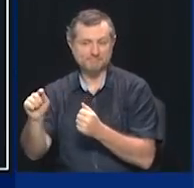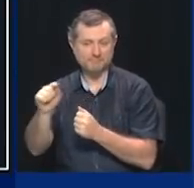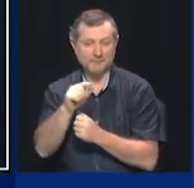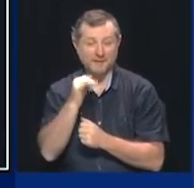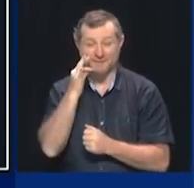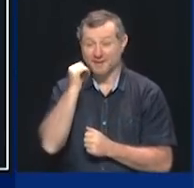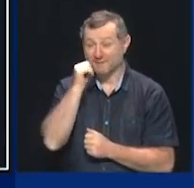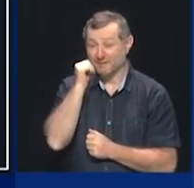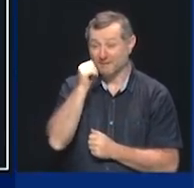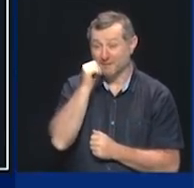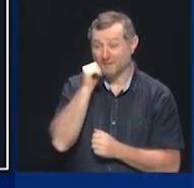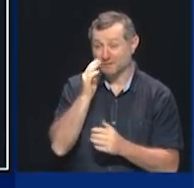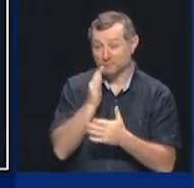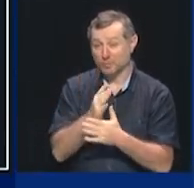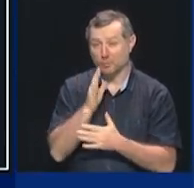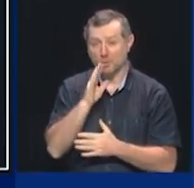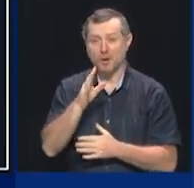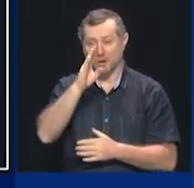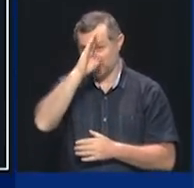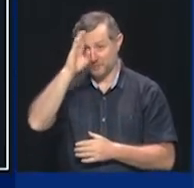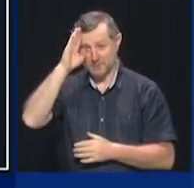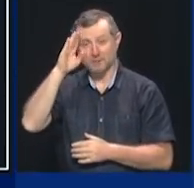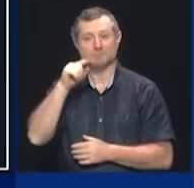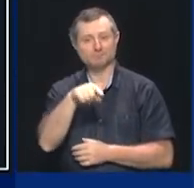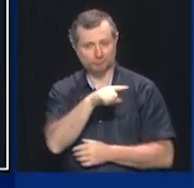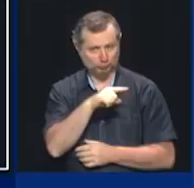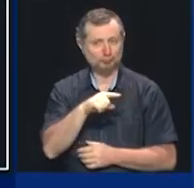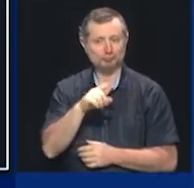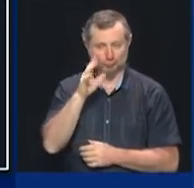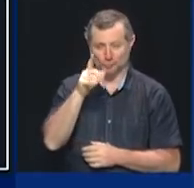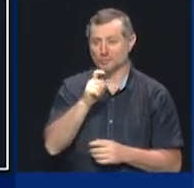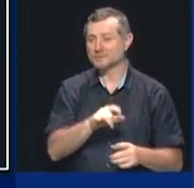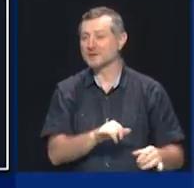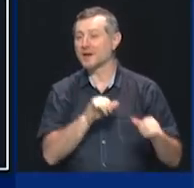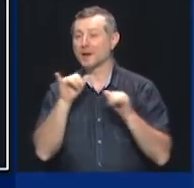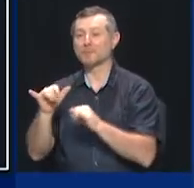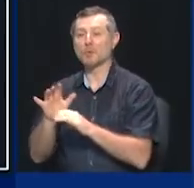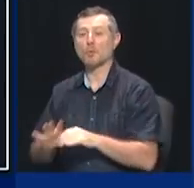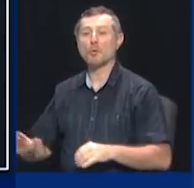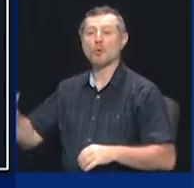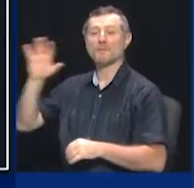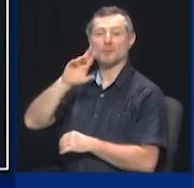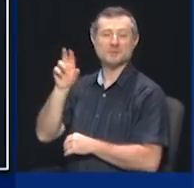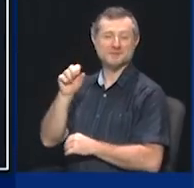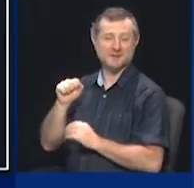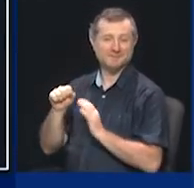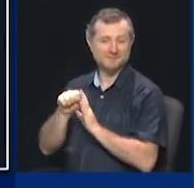hospitals. We have to do this statewide, and we're going to do it now.